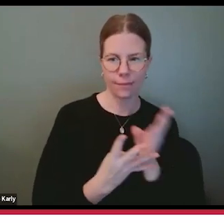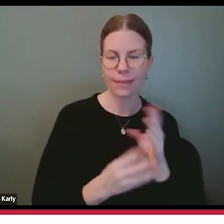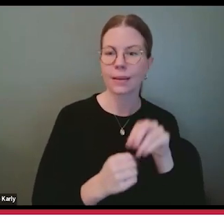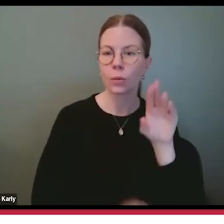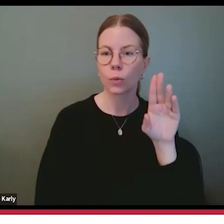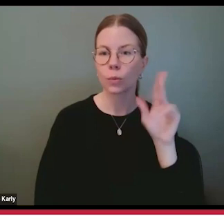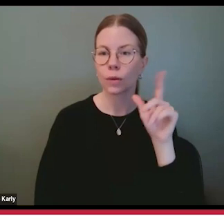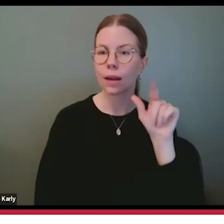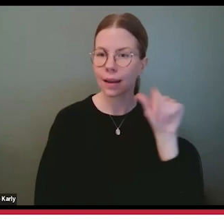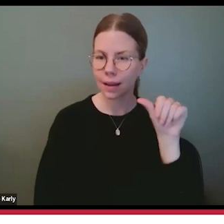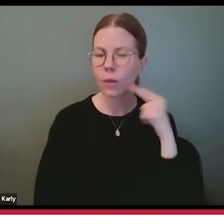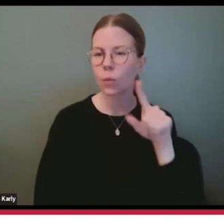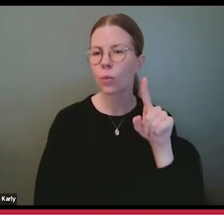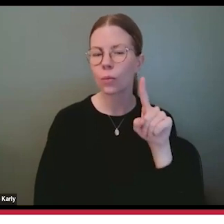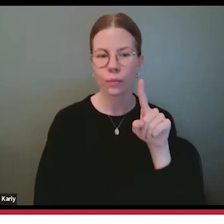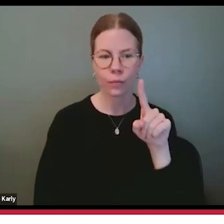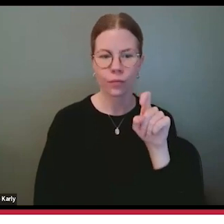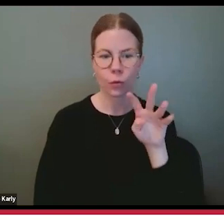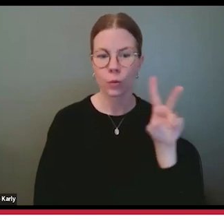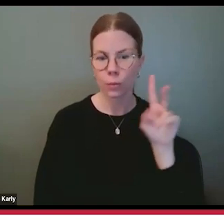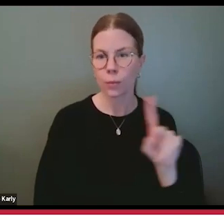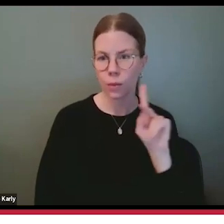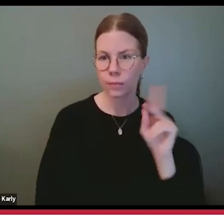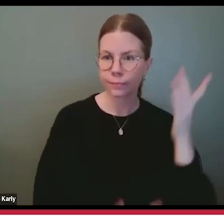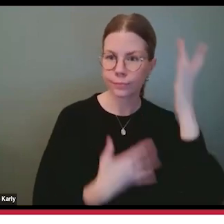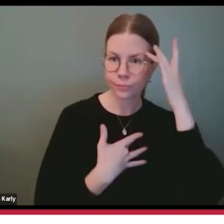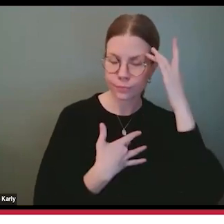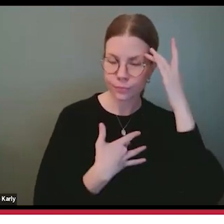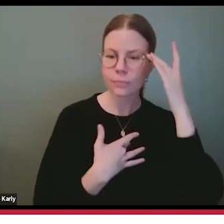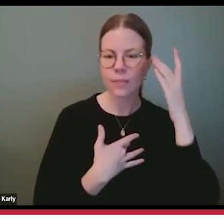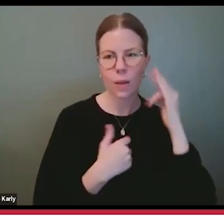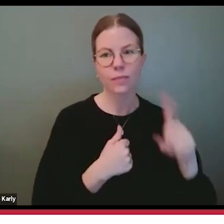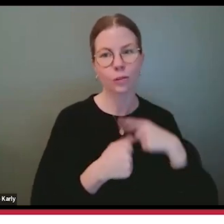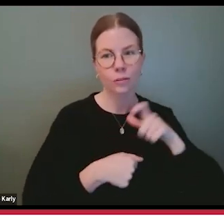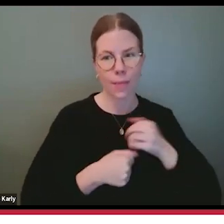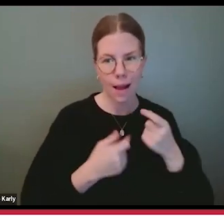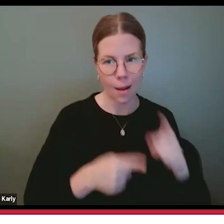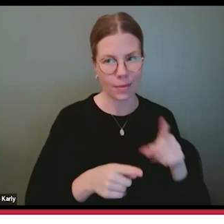cases. And that was the first of those that had happened for about 10 years.